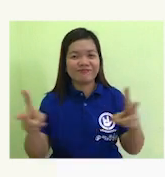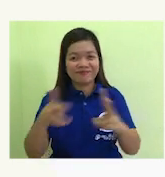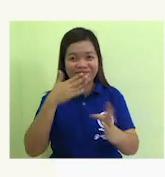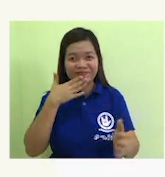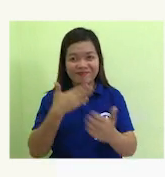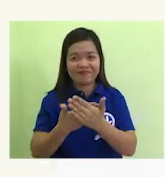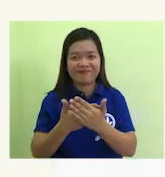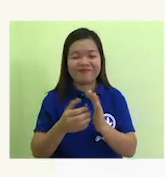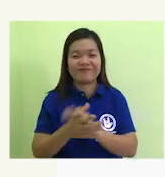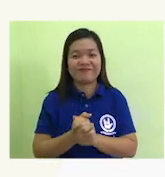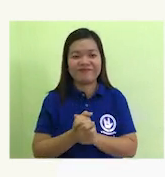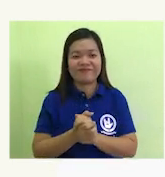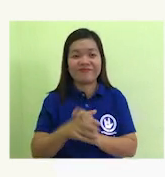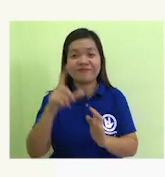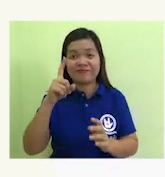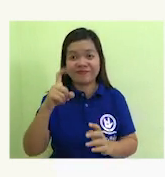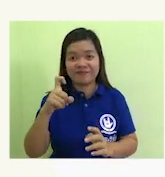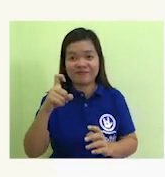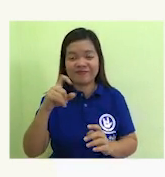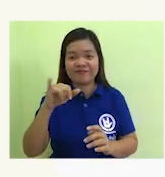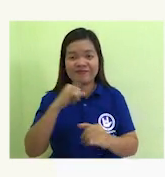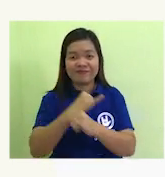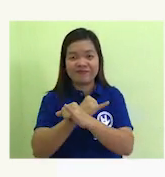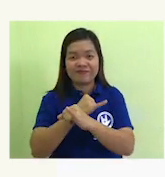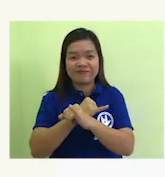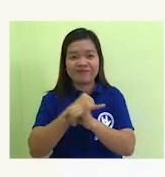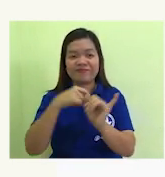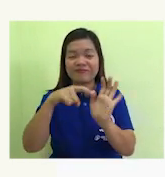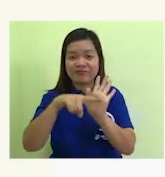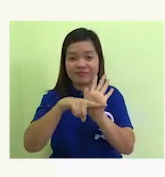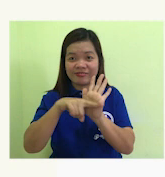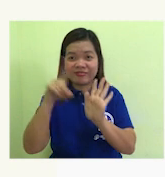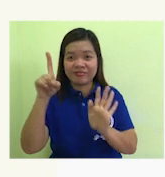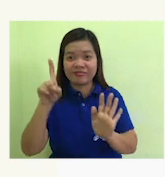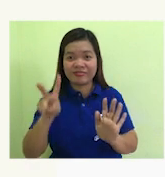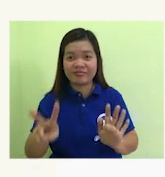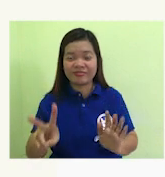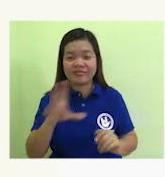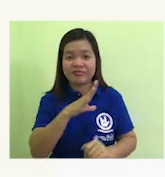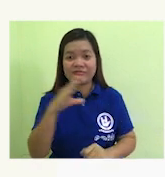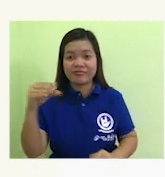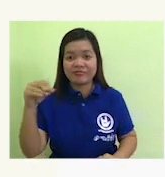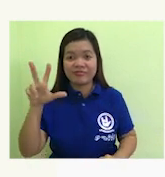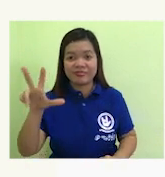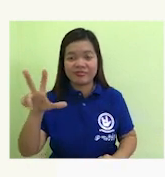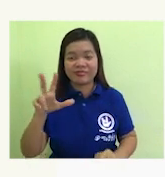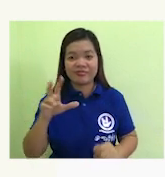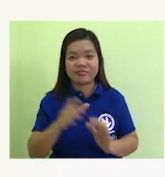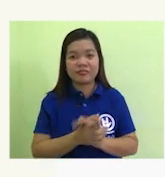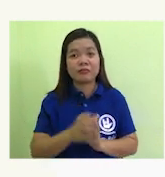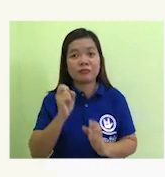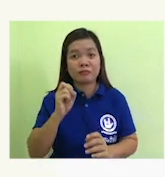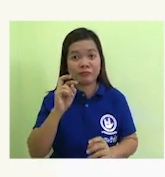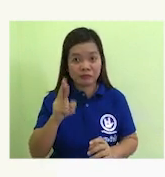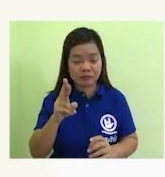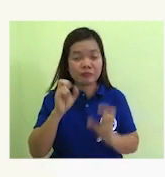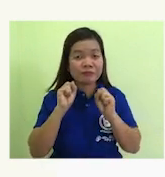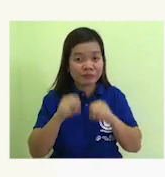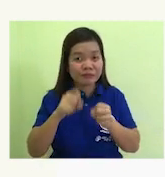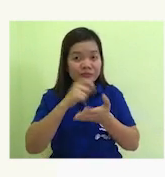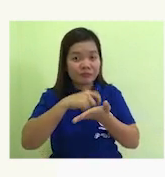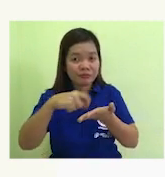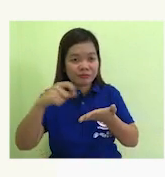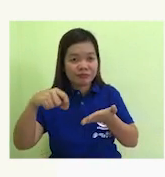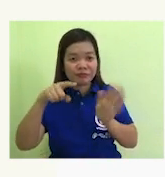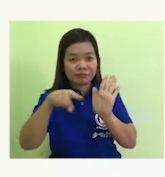Very good. The x-intercepts are negative 1/2 and 3. Or we can write them